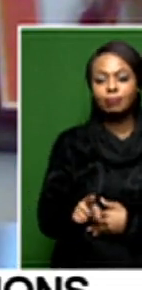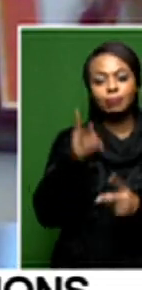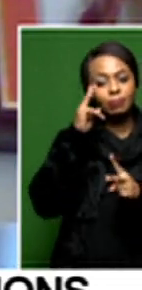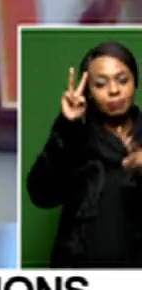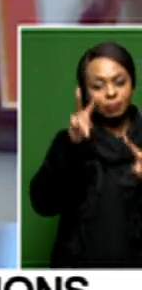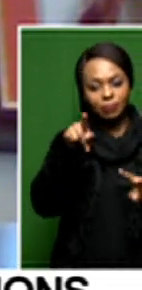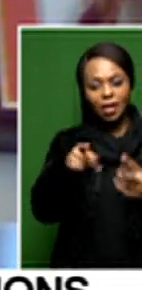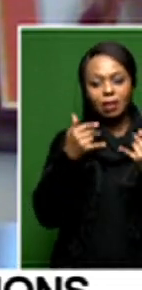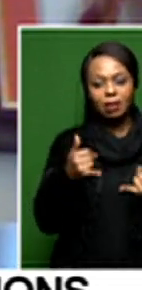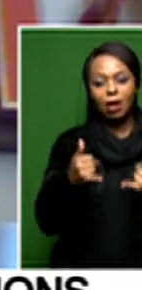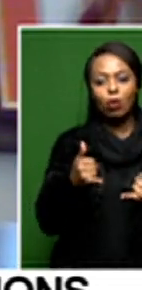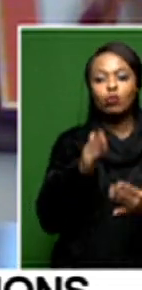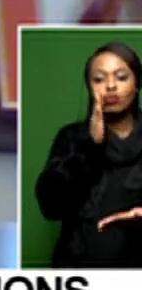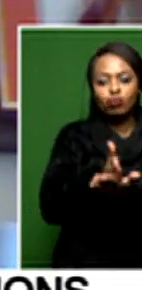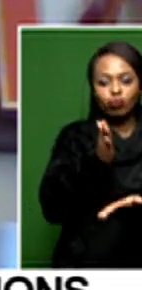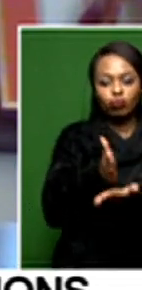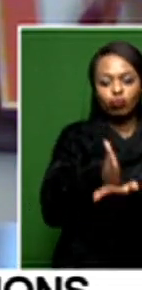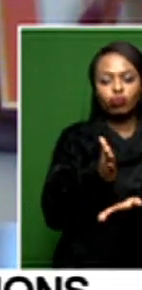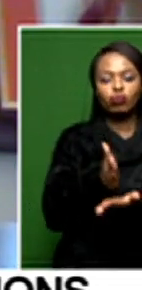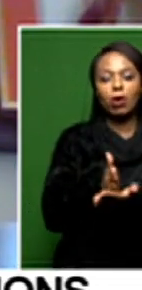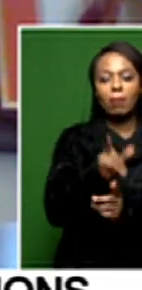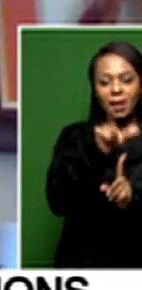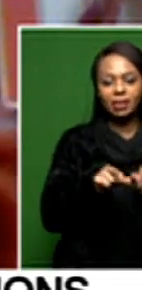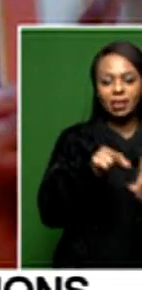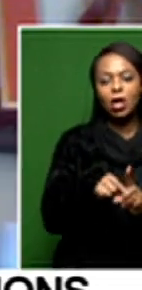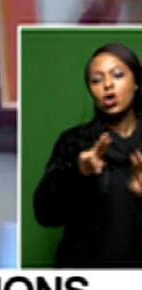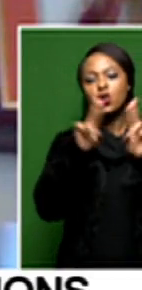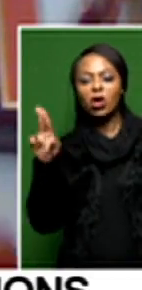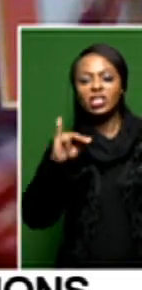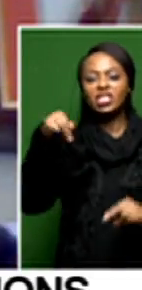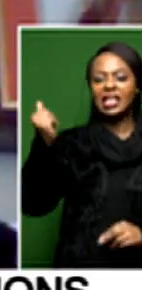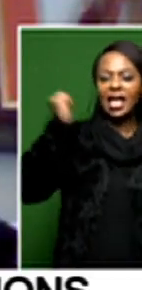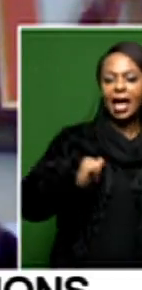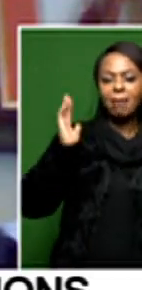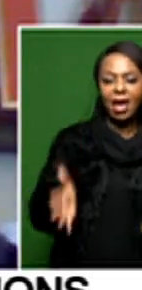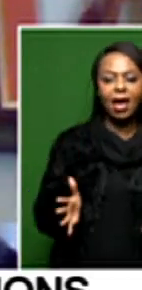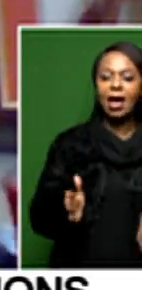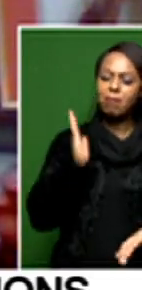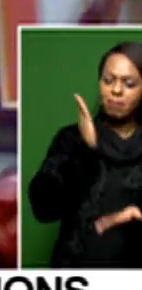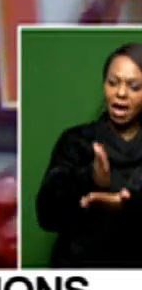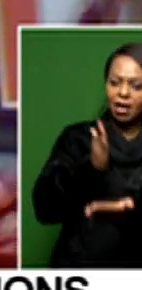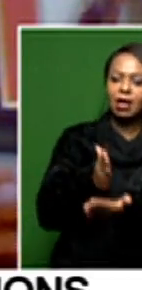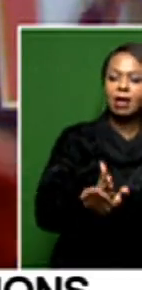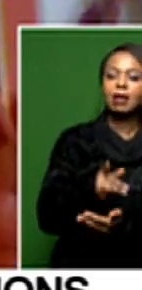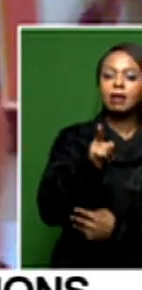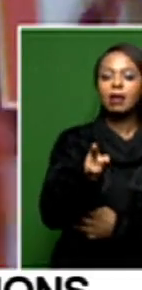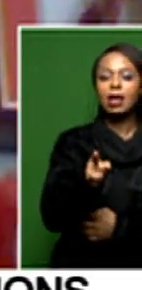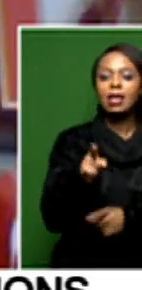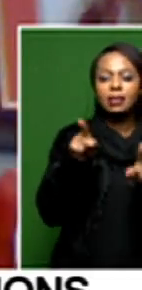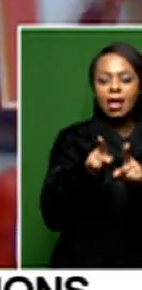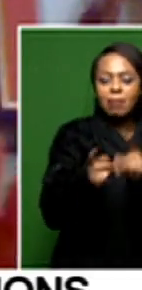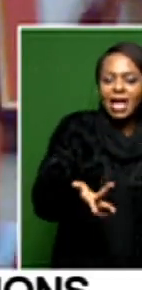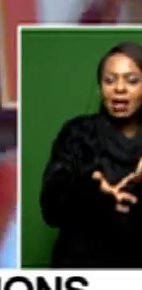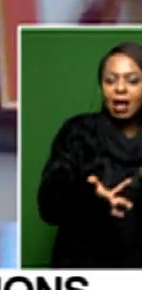of that person that is handling that, not only for the performance, for the performers, but we're looking at the technical crews as well. I